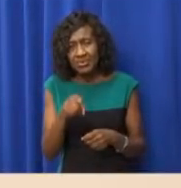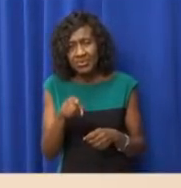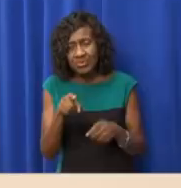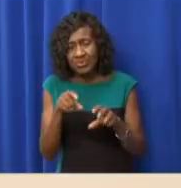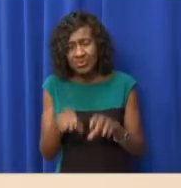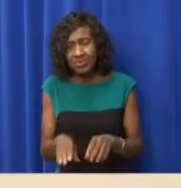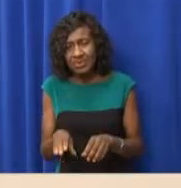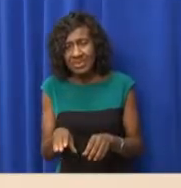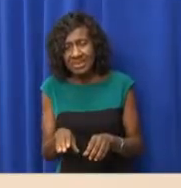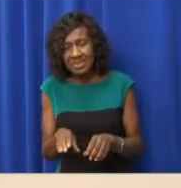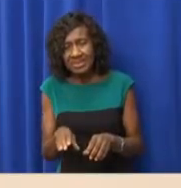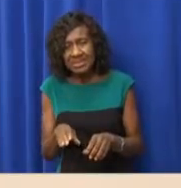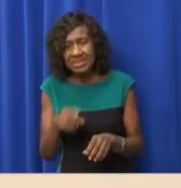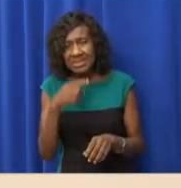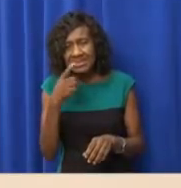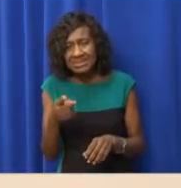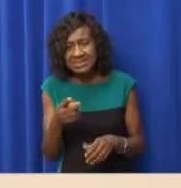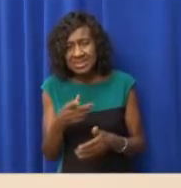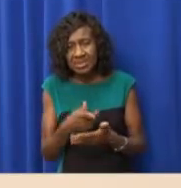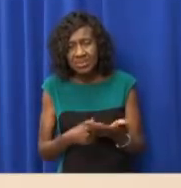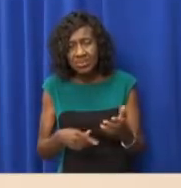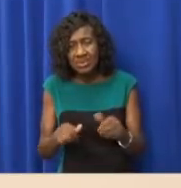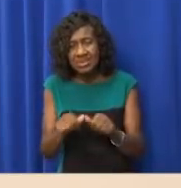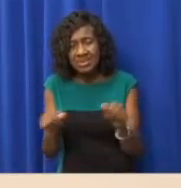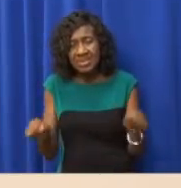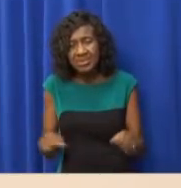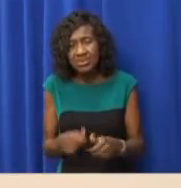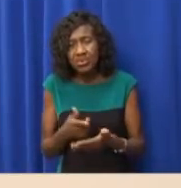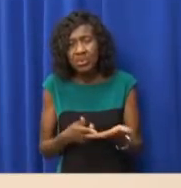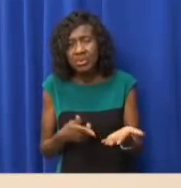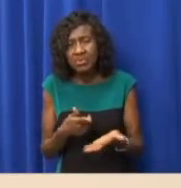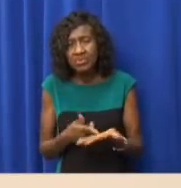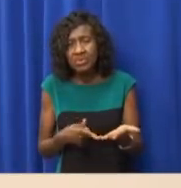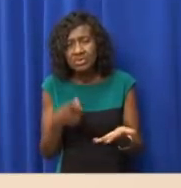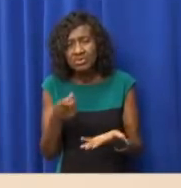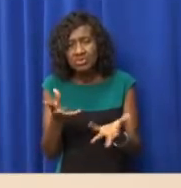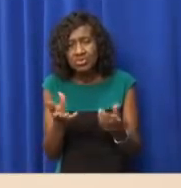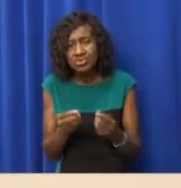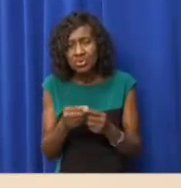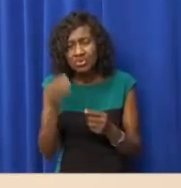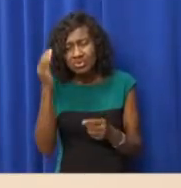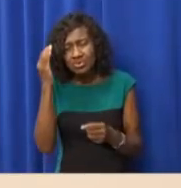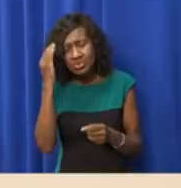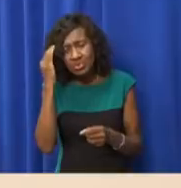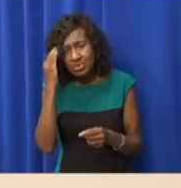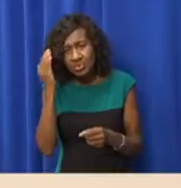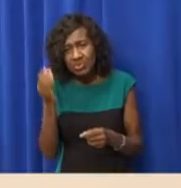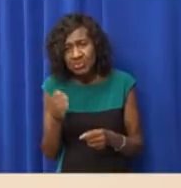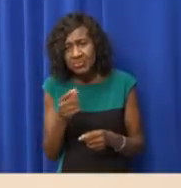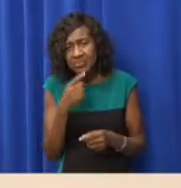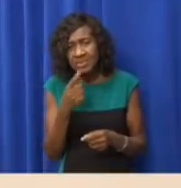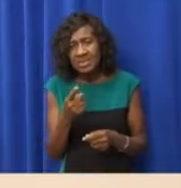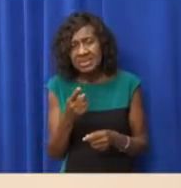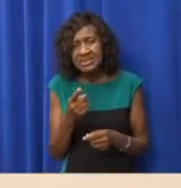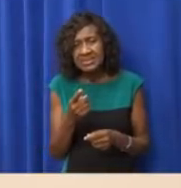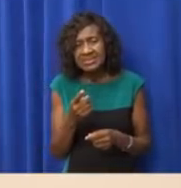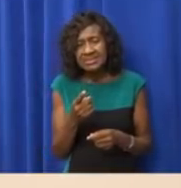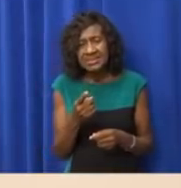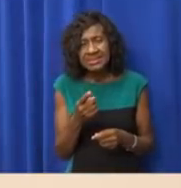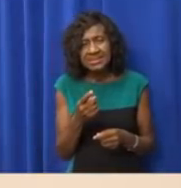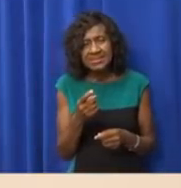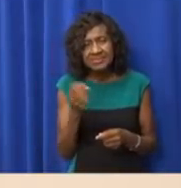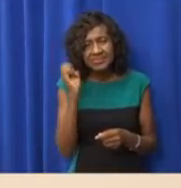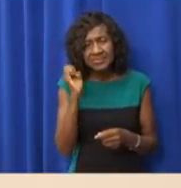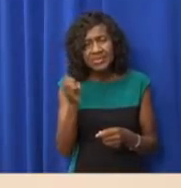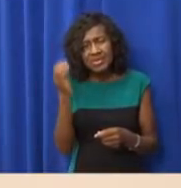terms what areas of concern are being brought to your attention. Some are being brought to mind, and we're